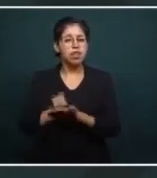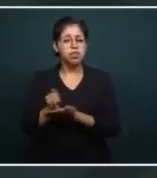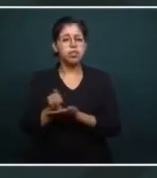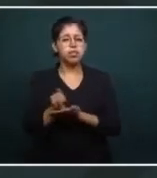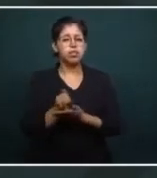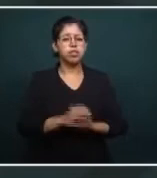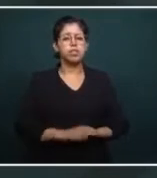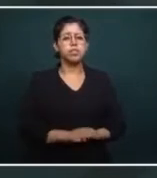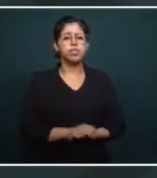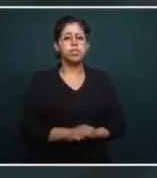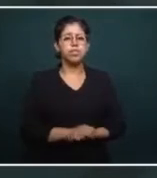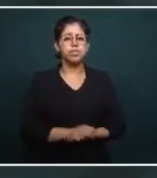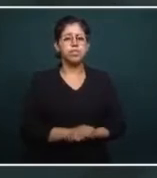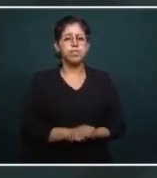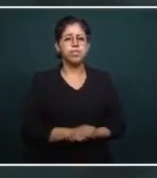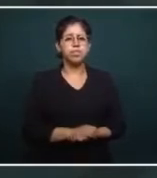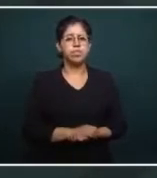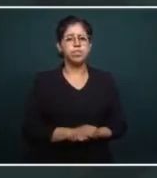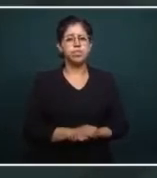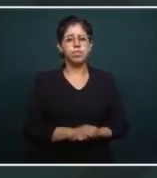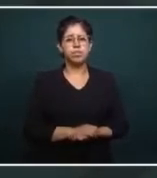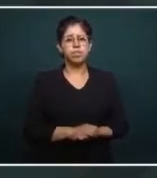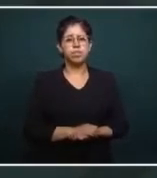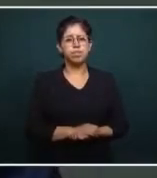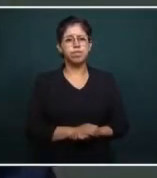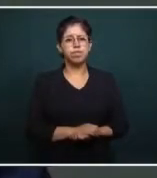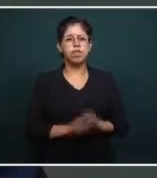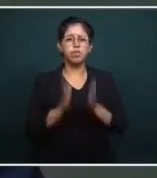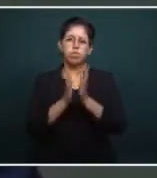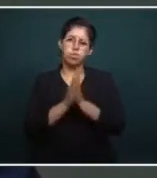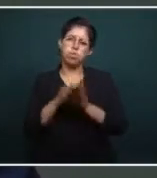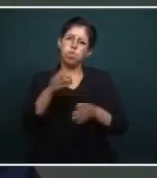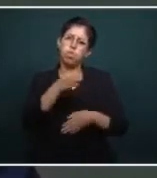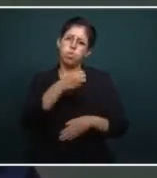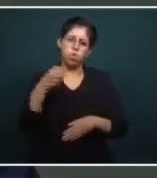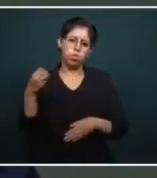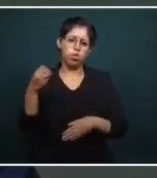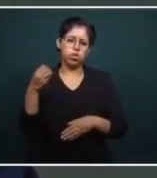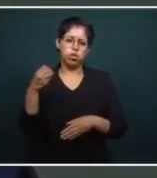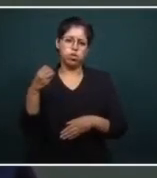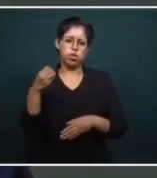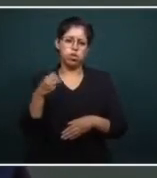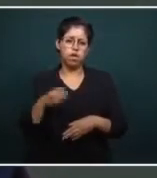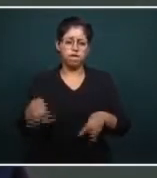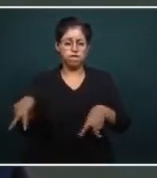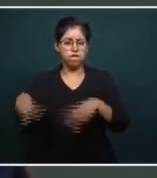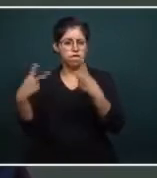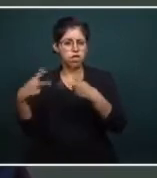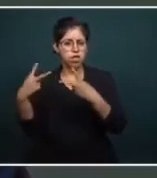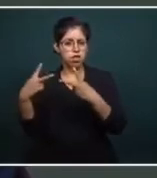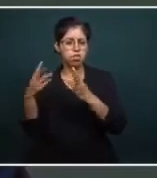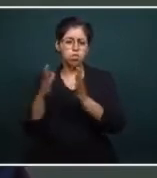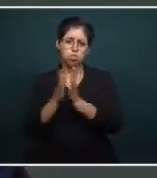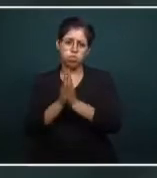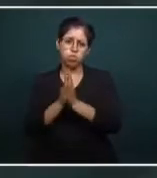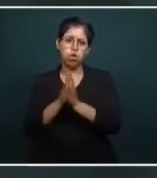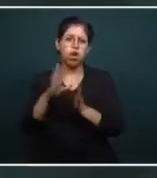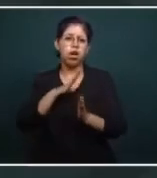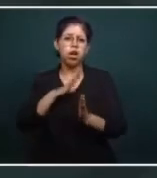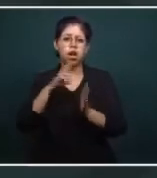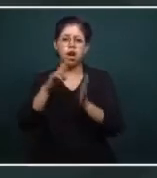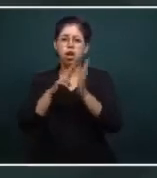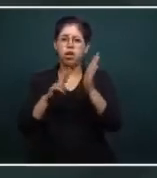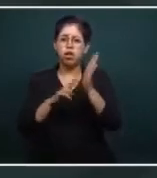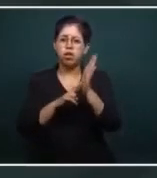decision de of controlar controlling la venta the sale